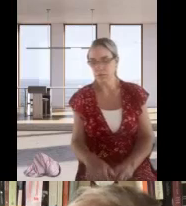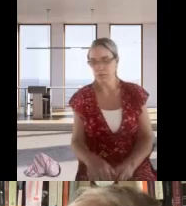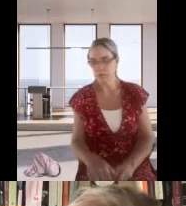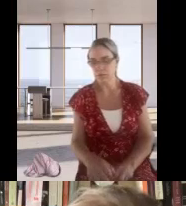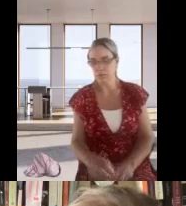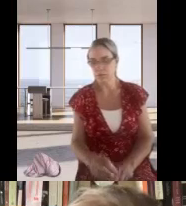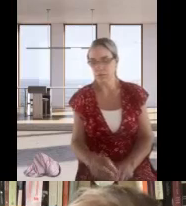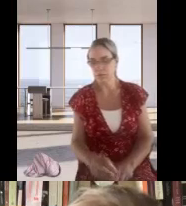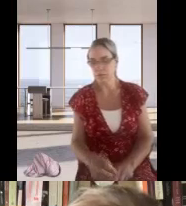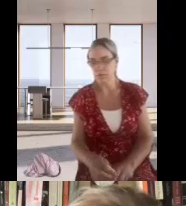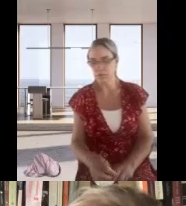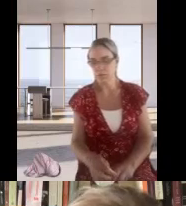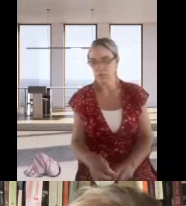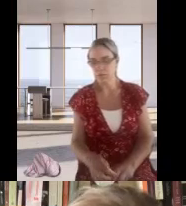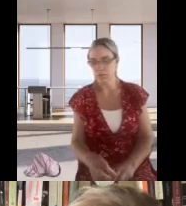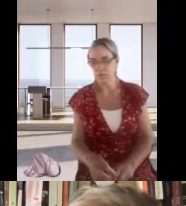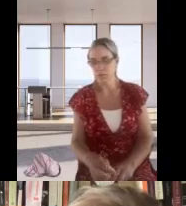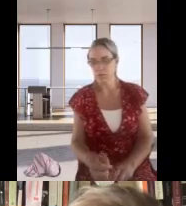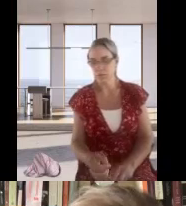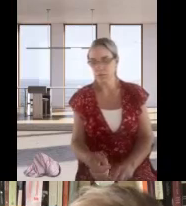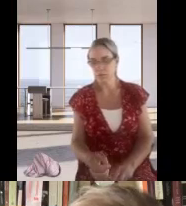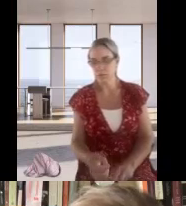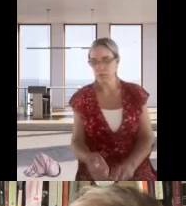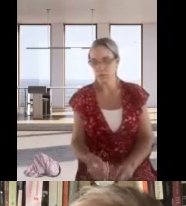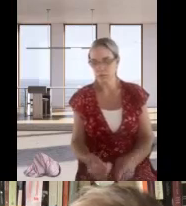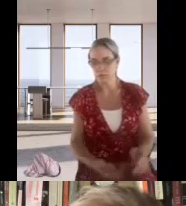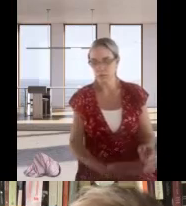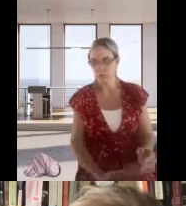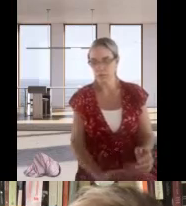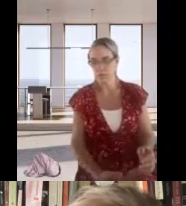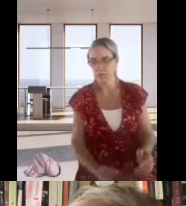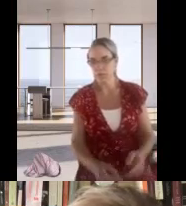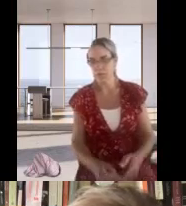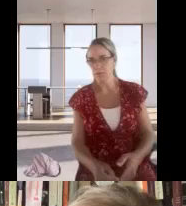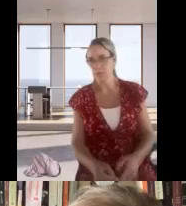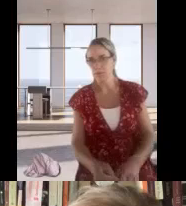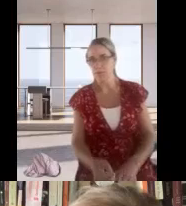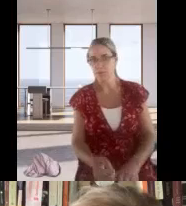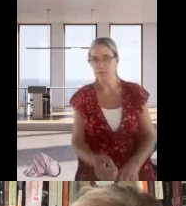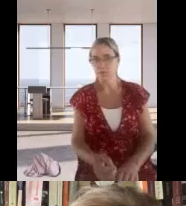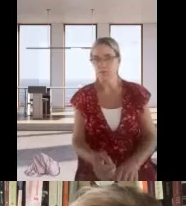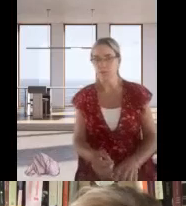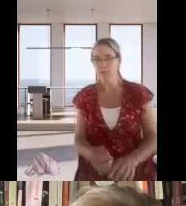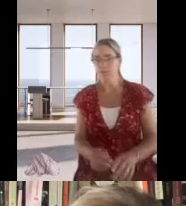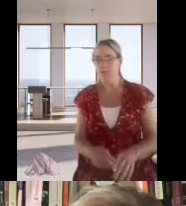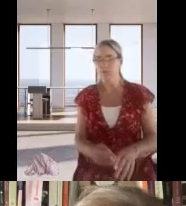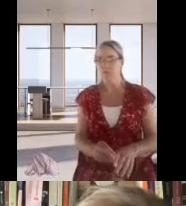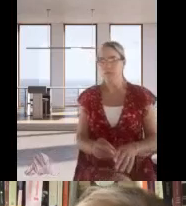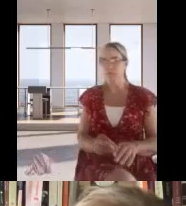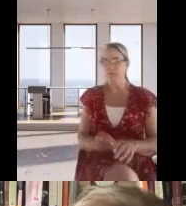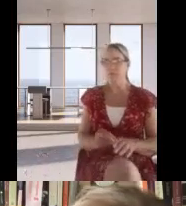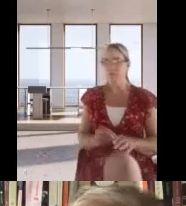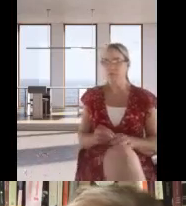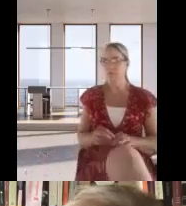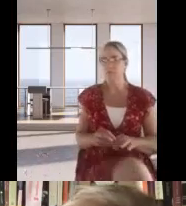for almost every business case, there is grant money to cover that piece. For your business case, but every other business case.